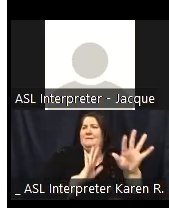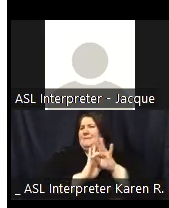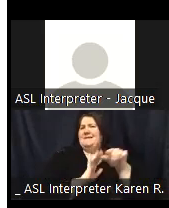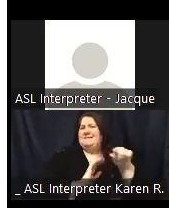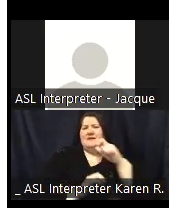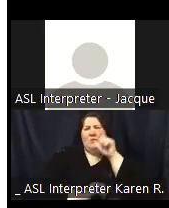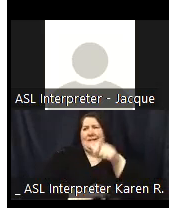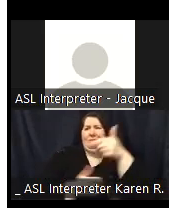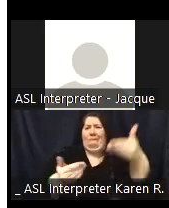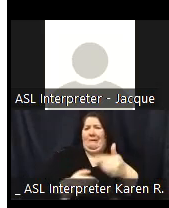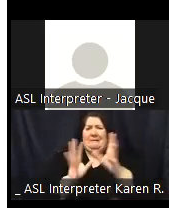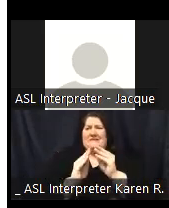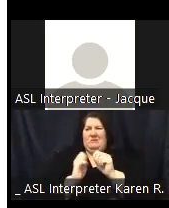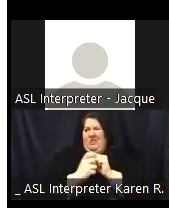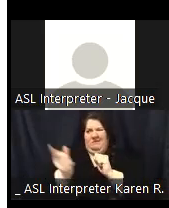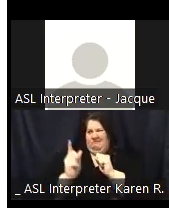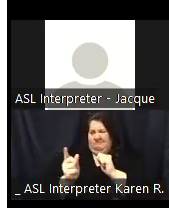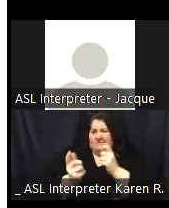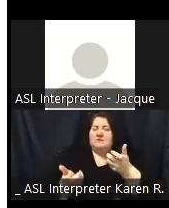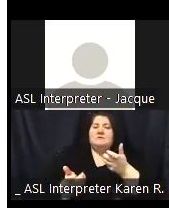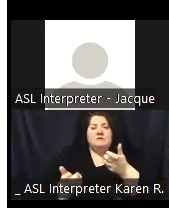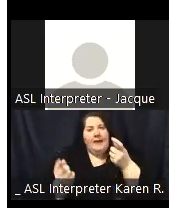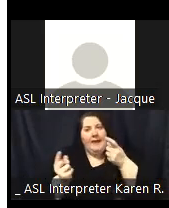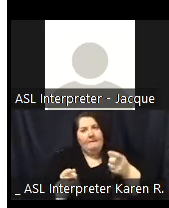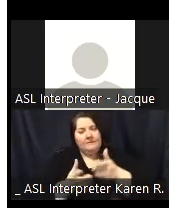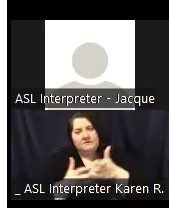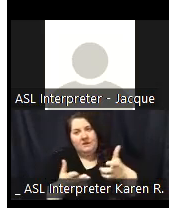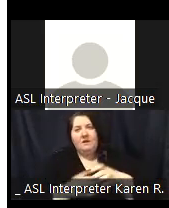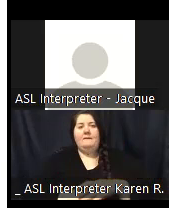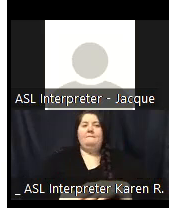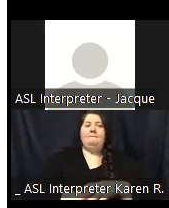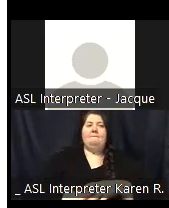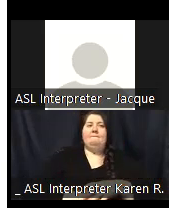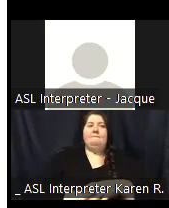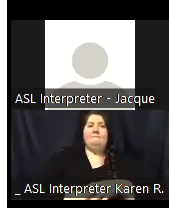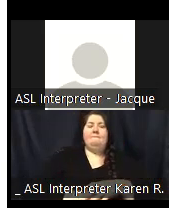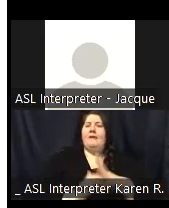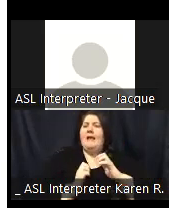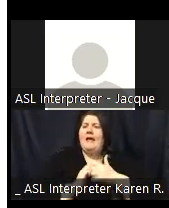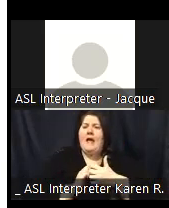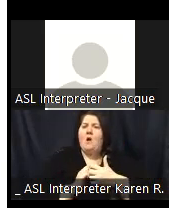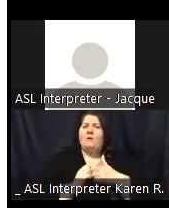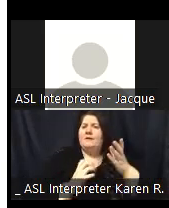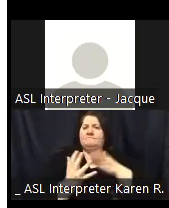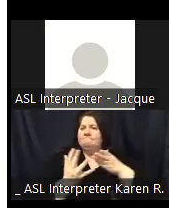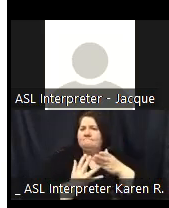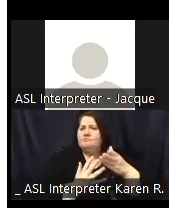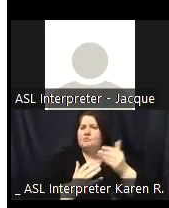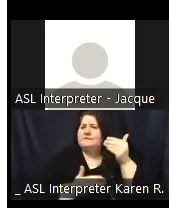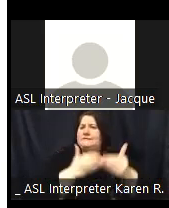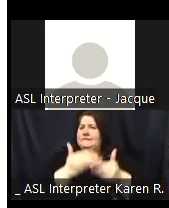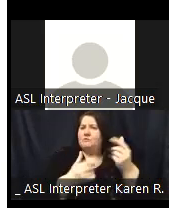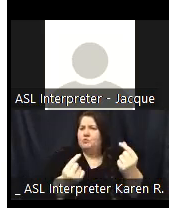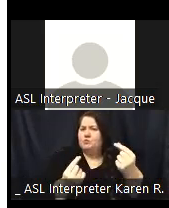a welcome session with them. I know that happens a lot. And how would they navigate that? What are the steps you would want them to